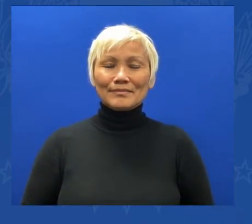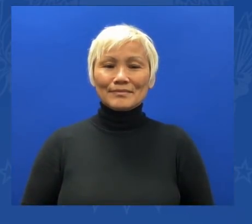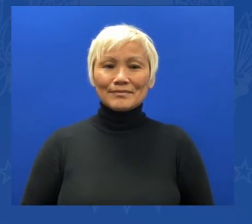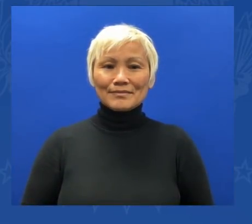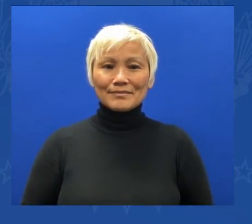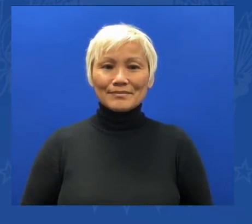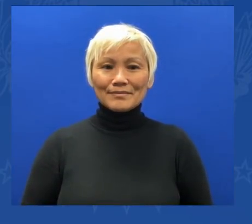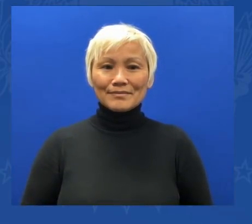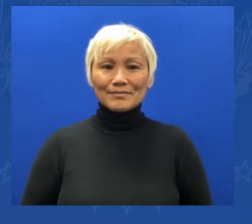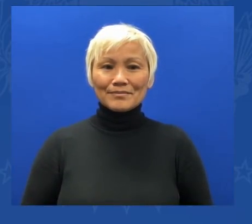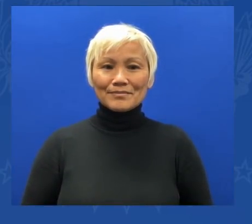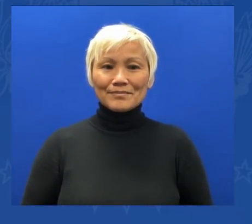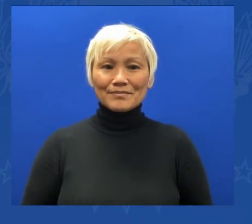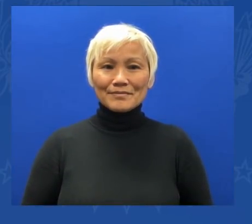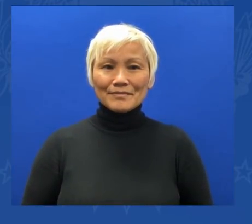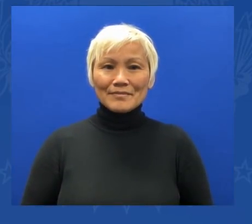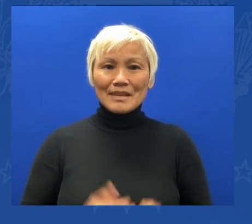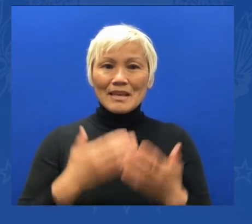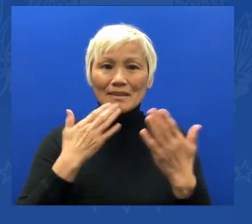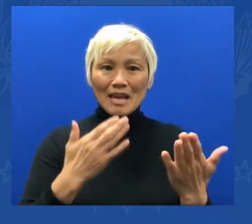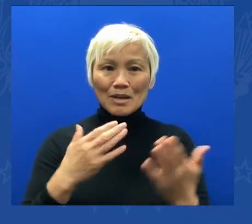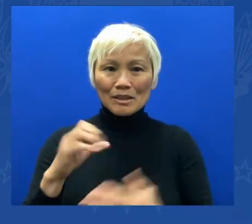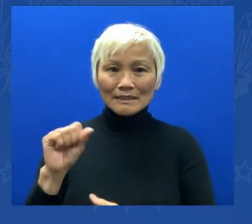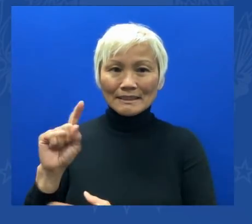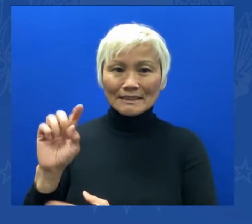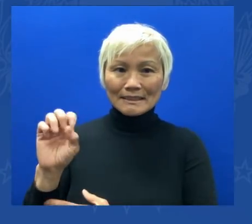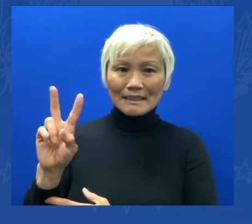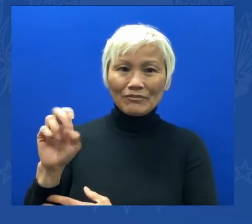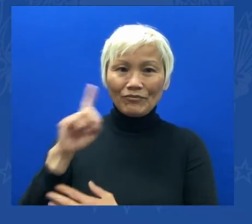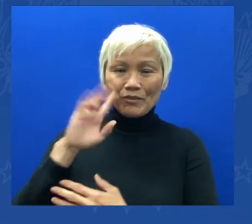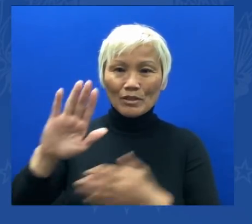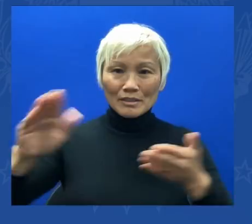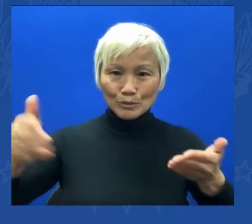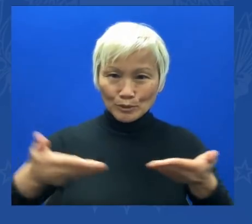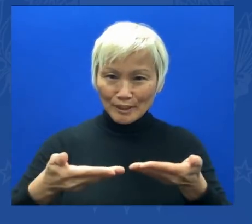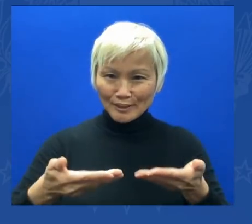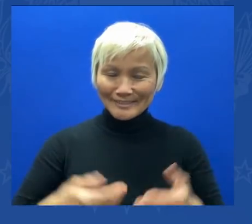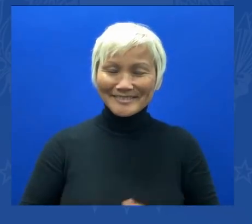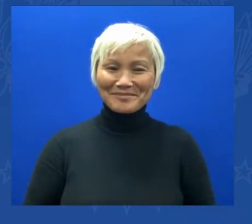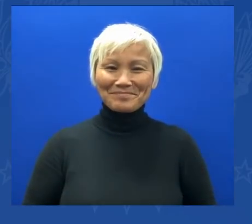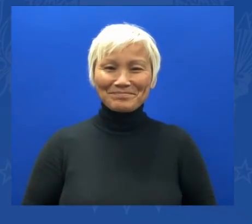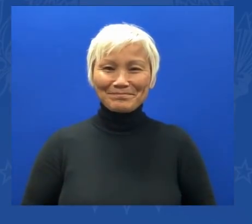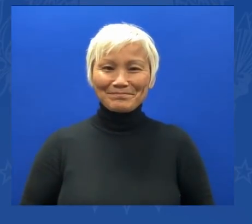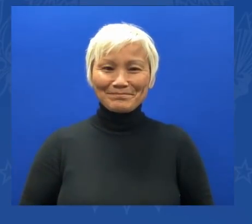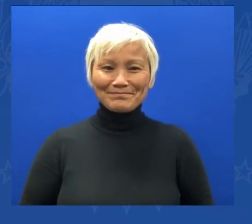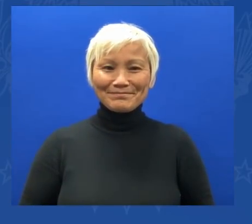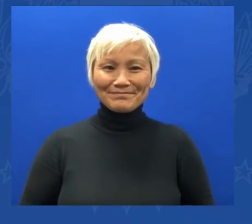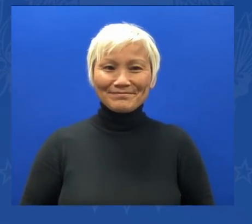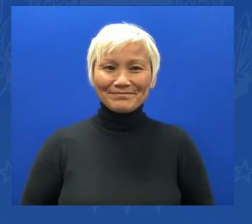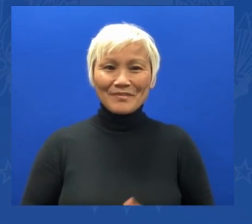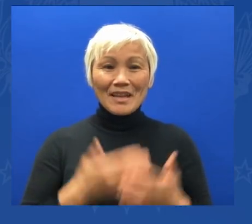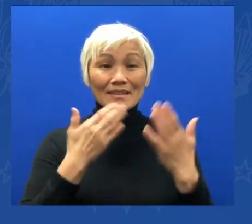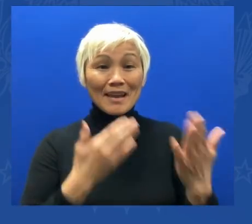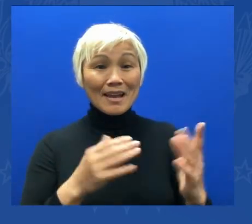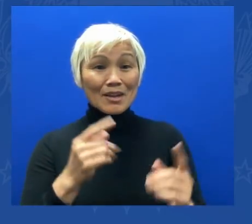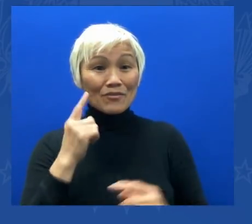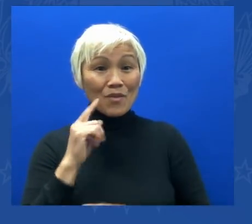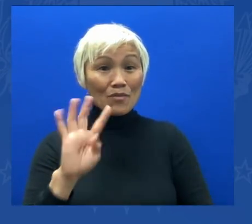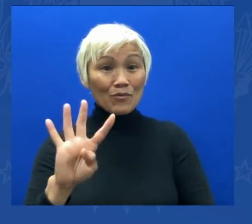Thank you, Steve, for that introduction. And a special thanks to the 42% of you actually applauded.